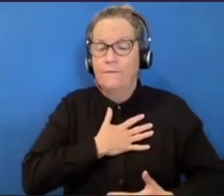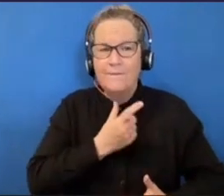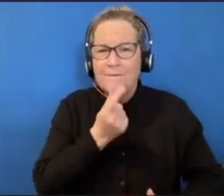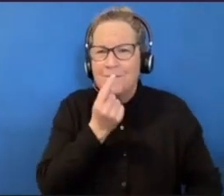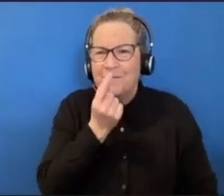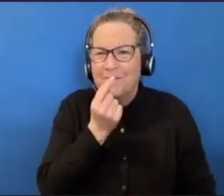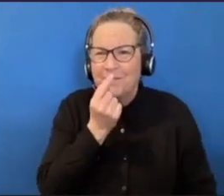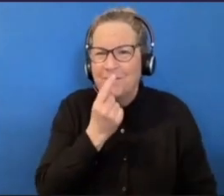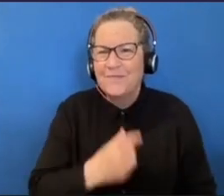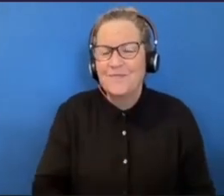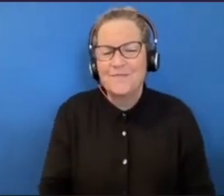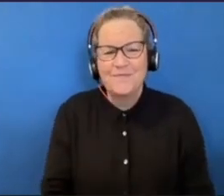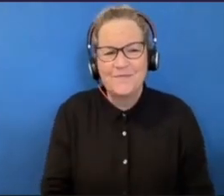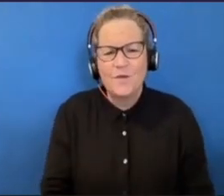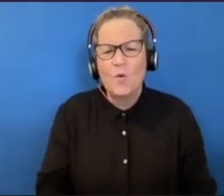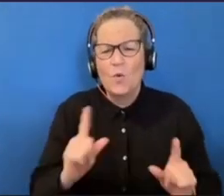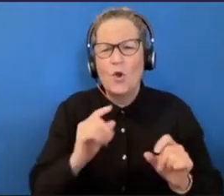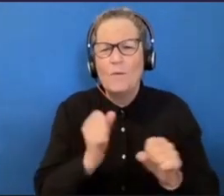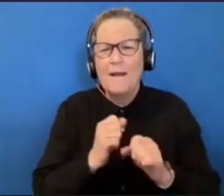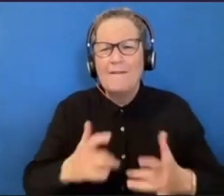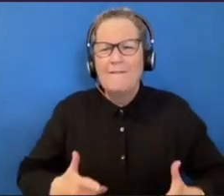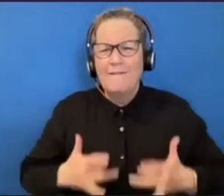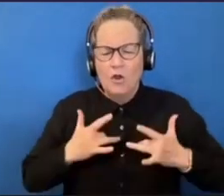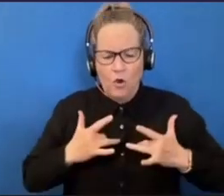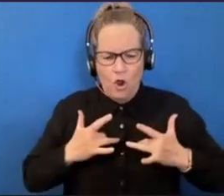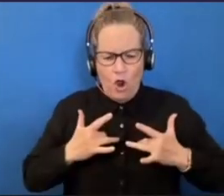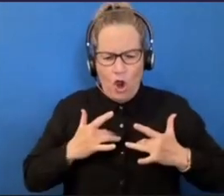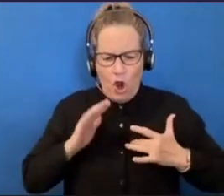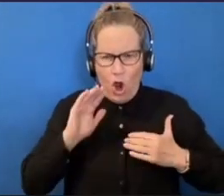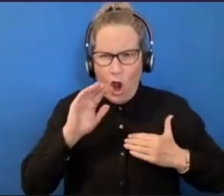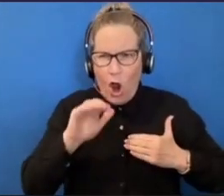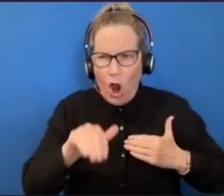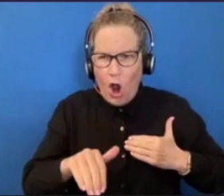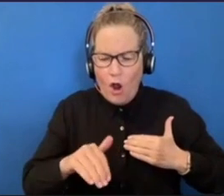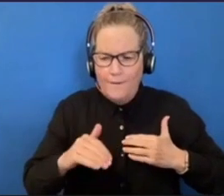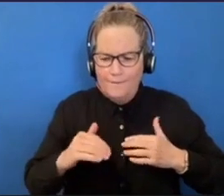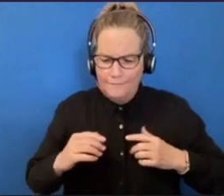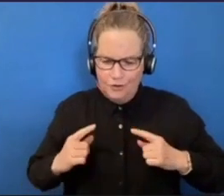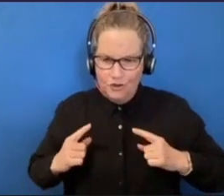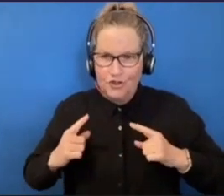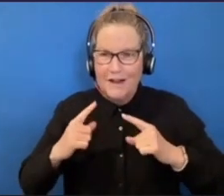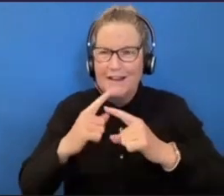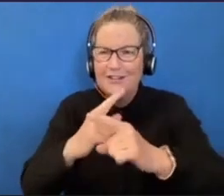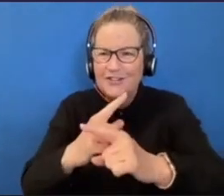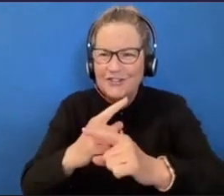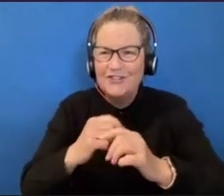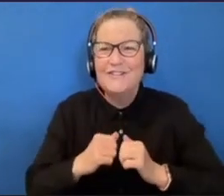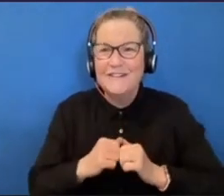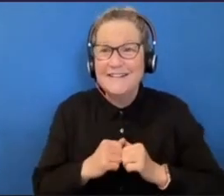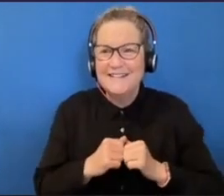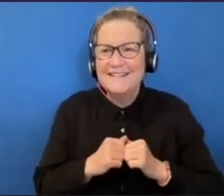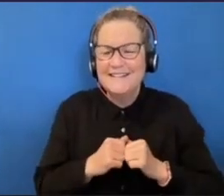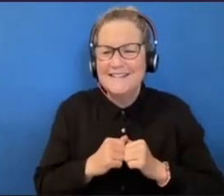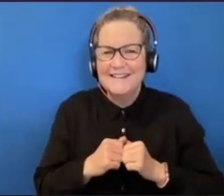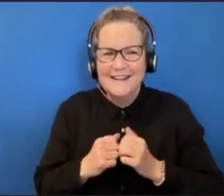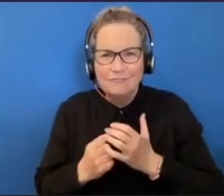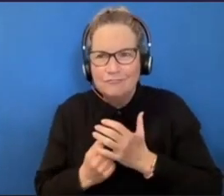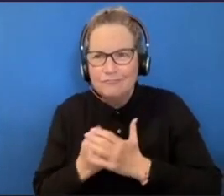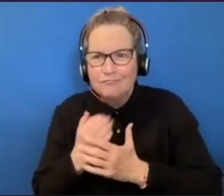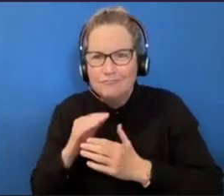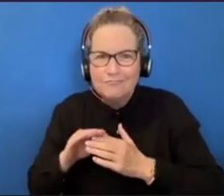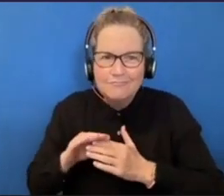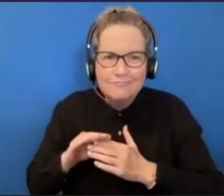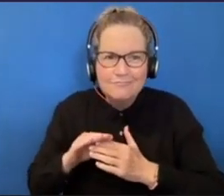your sense of home certainly grows over time and experience, and what you think is vital to home today